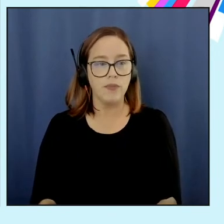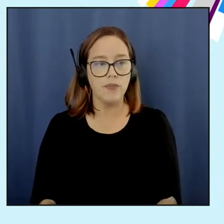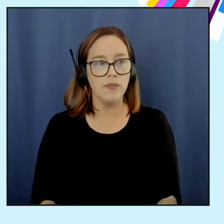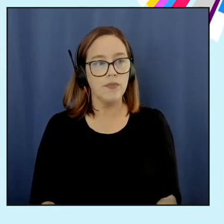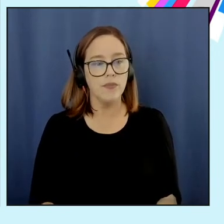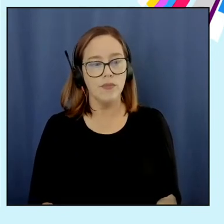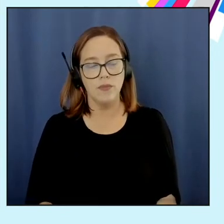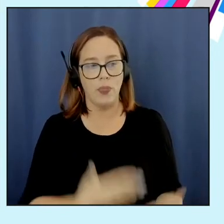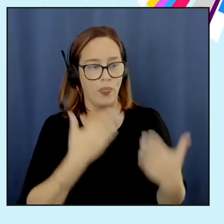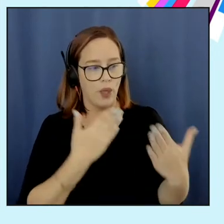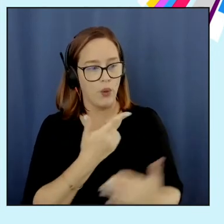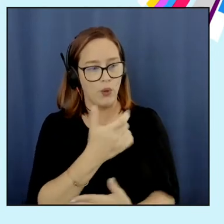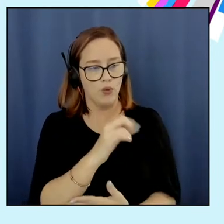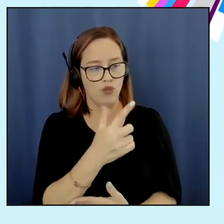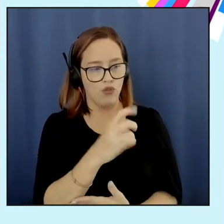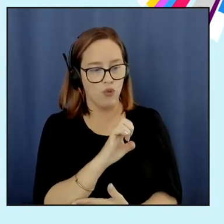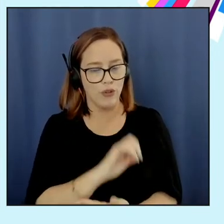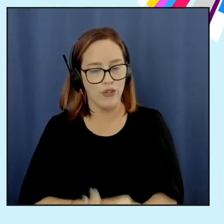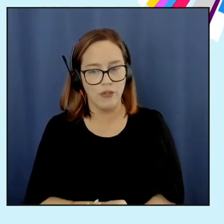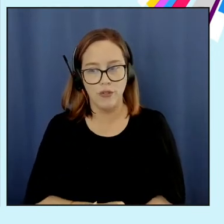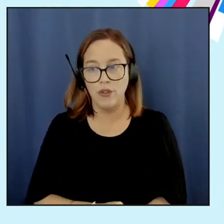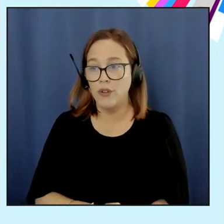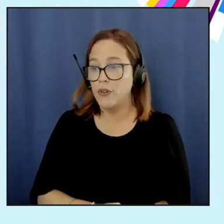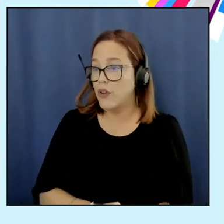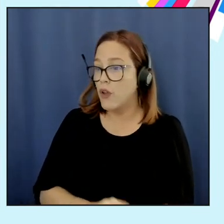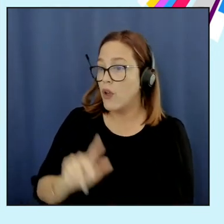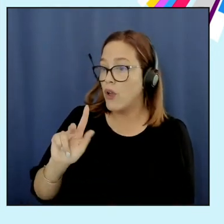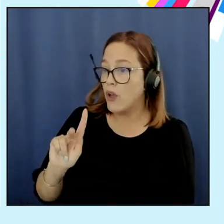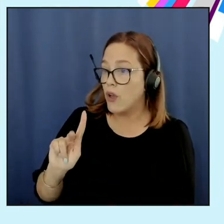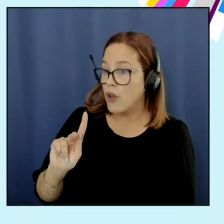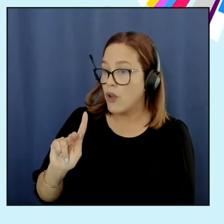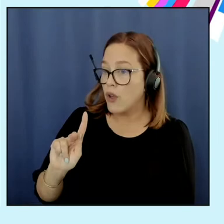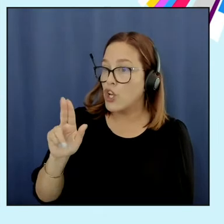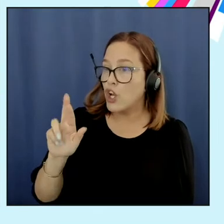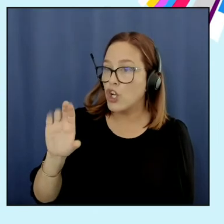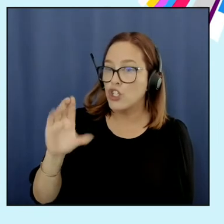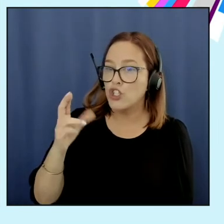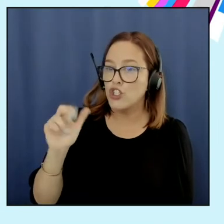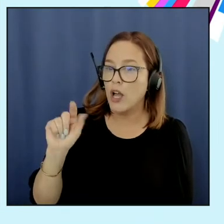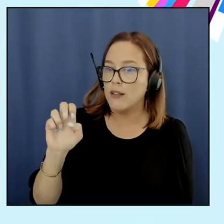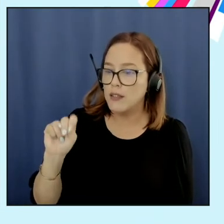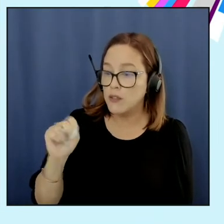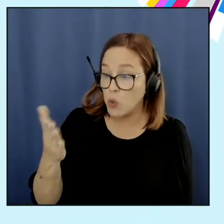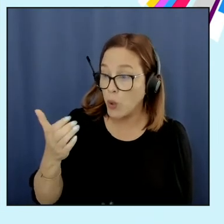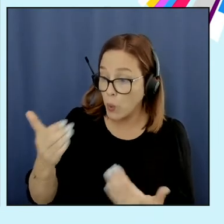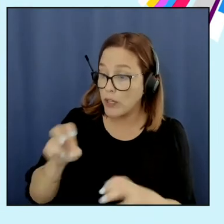Thank you, George. Gurchatin, would you like to jump in?